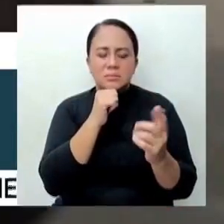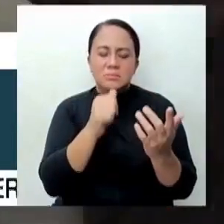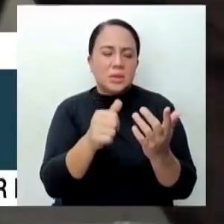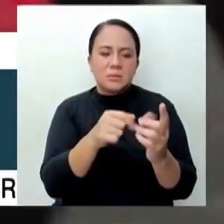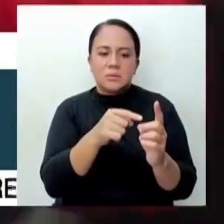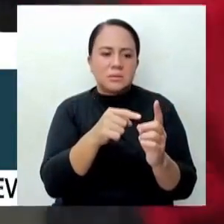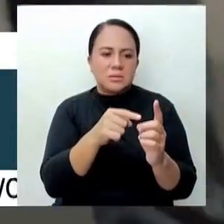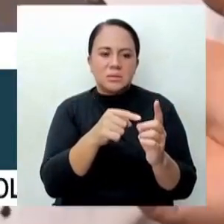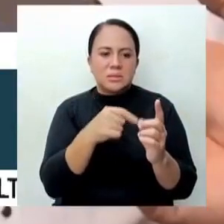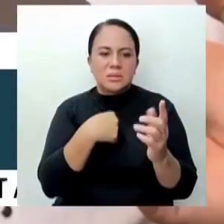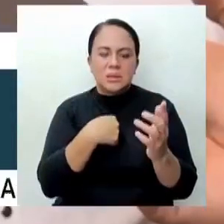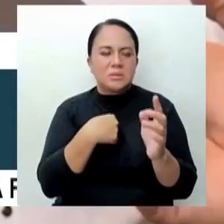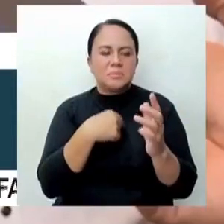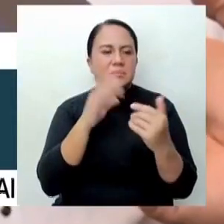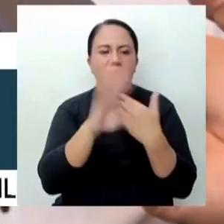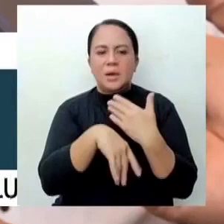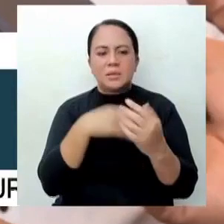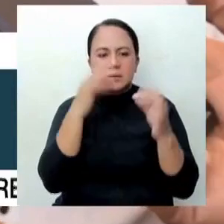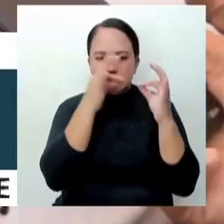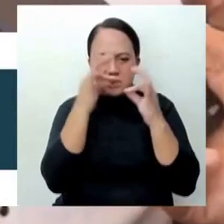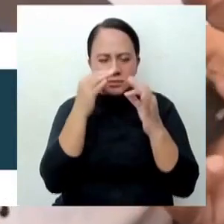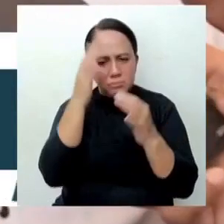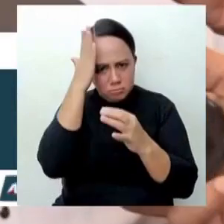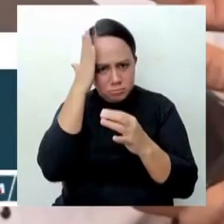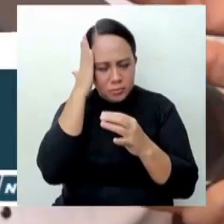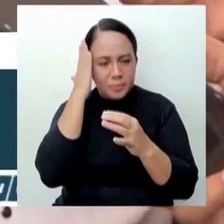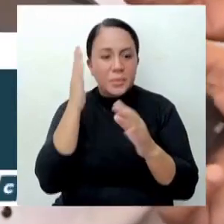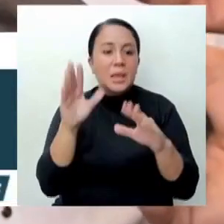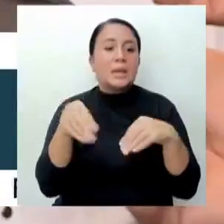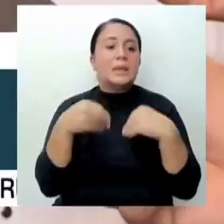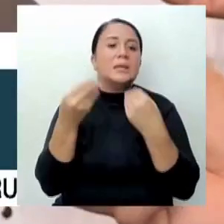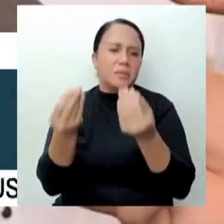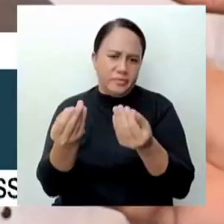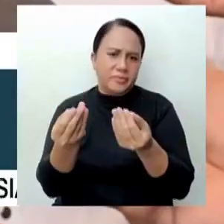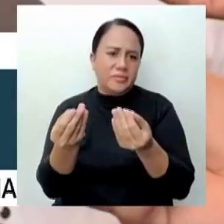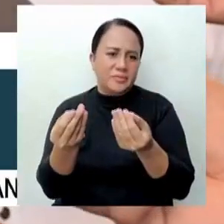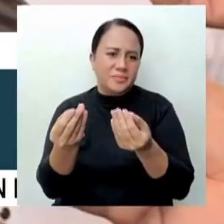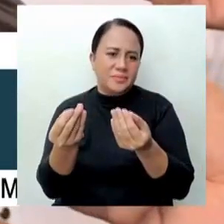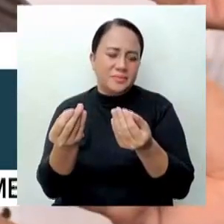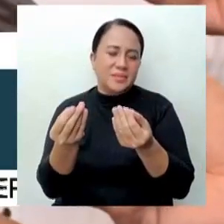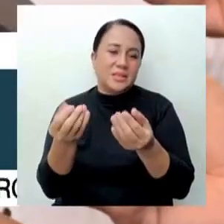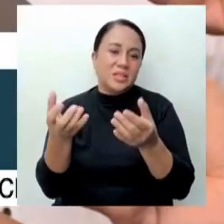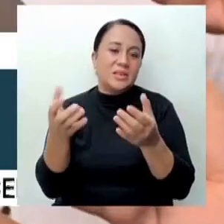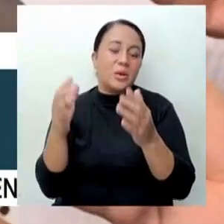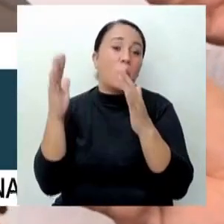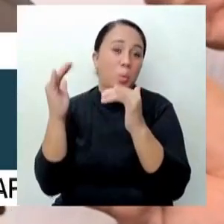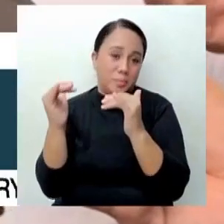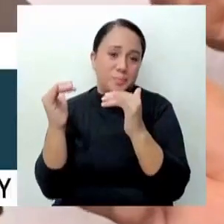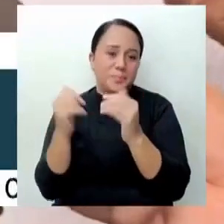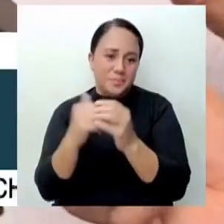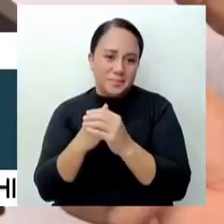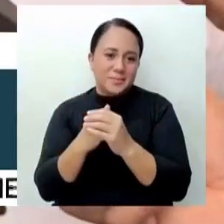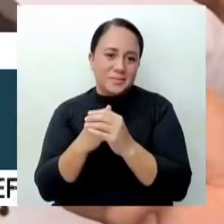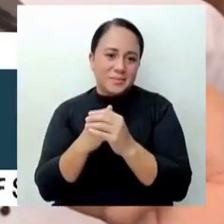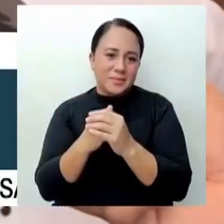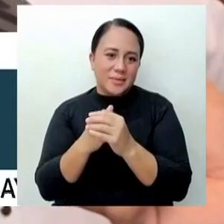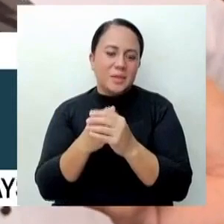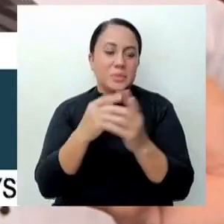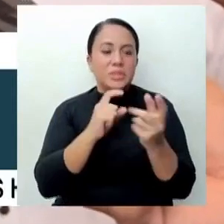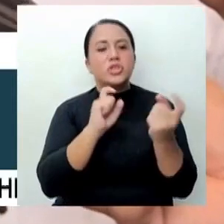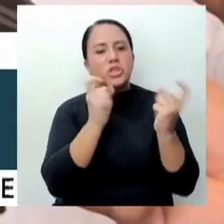maakit ulit sa drugs. Yun ang appeal namin sa kanila. Bigyan sila ng pag-asa na magbagong